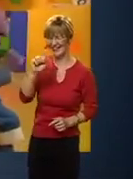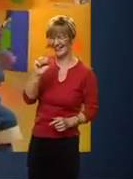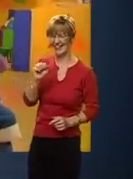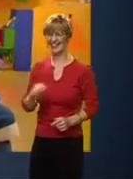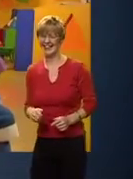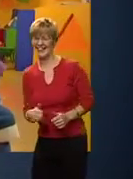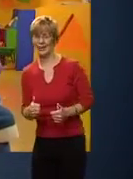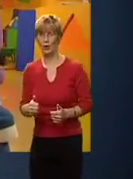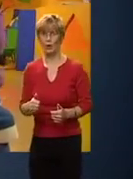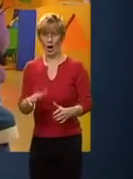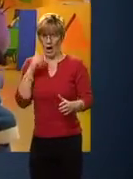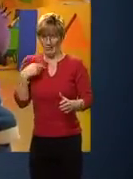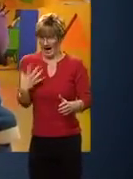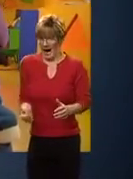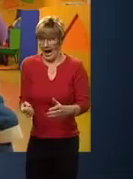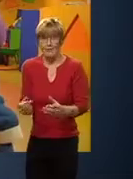right.